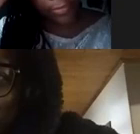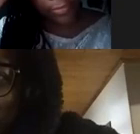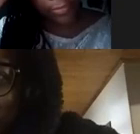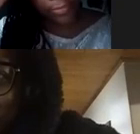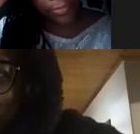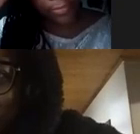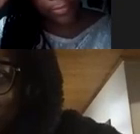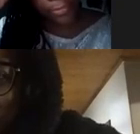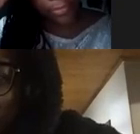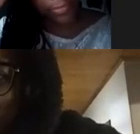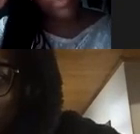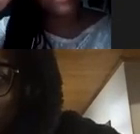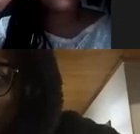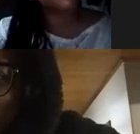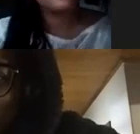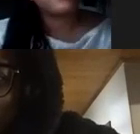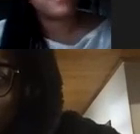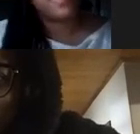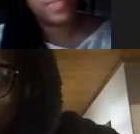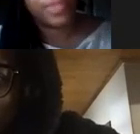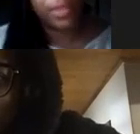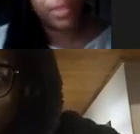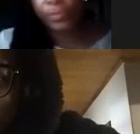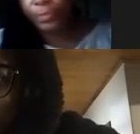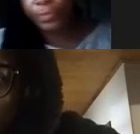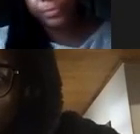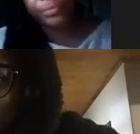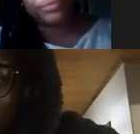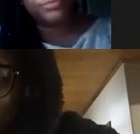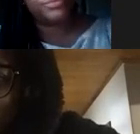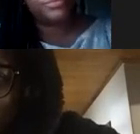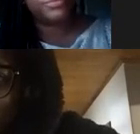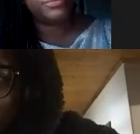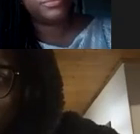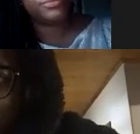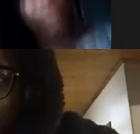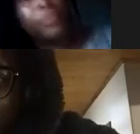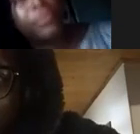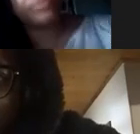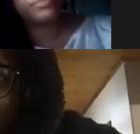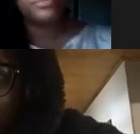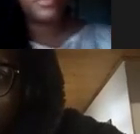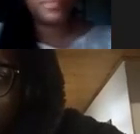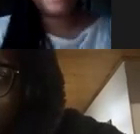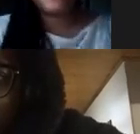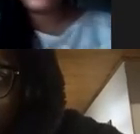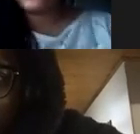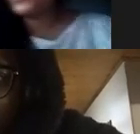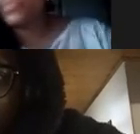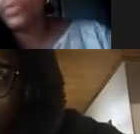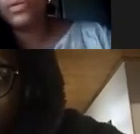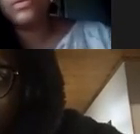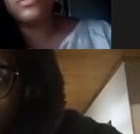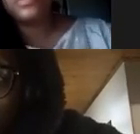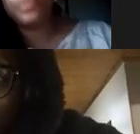island countries in the Caribbean and the Pacific. So those of you who are on from there, if you've got anything that you'd like to share, we'd also like